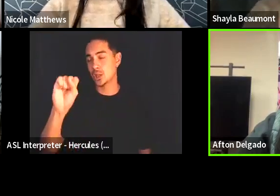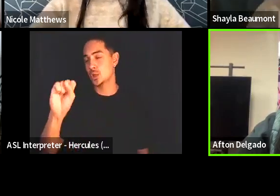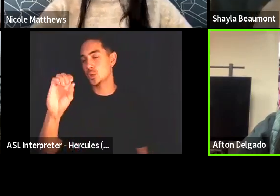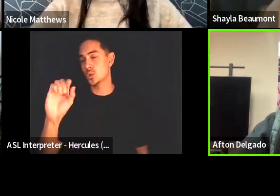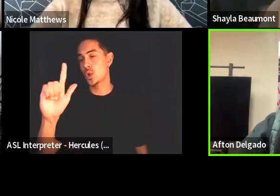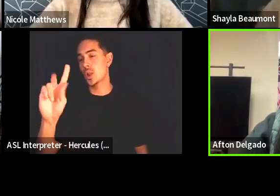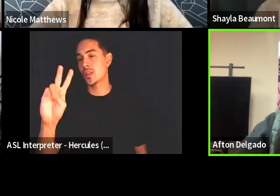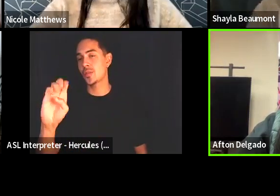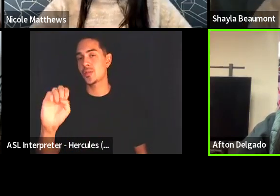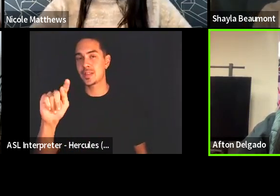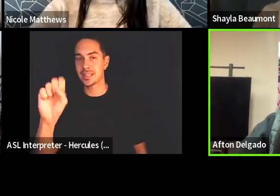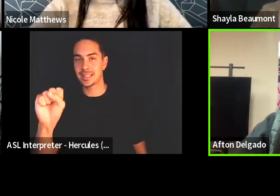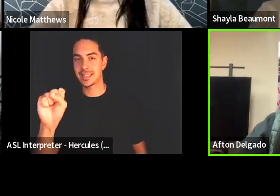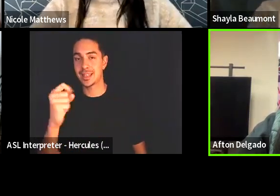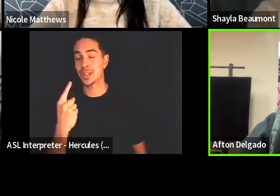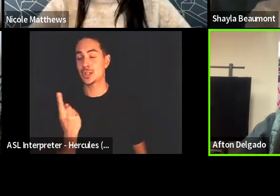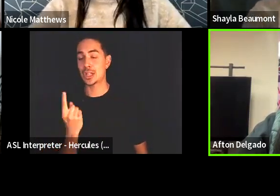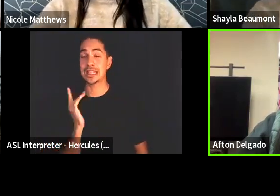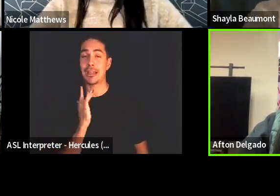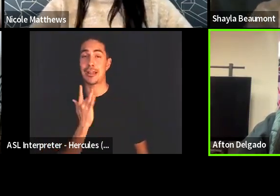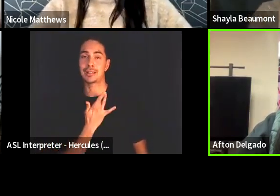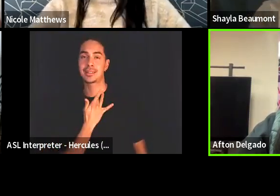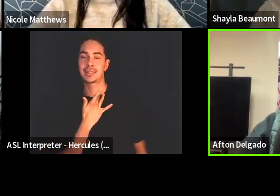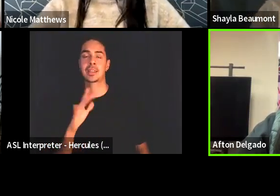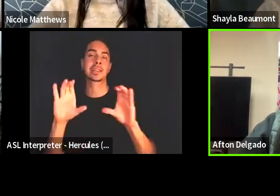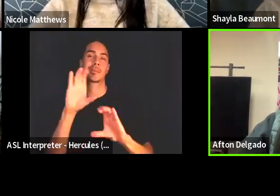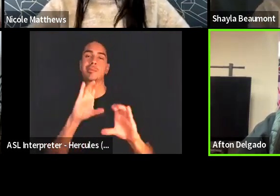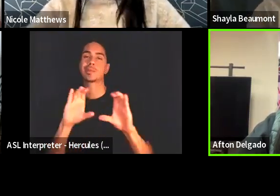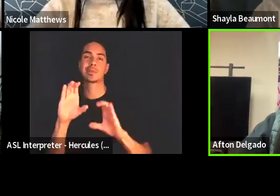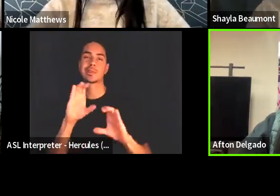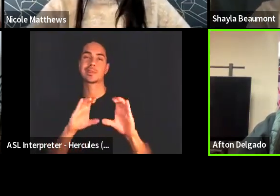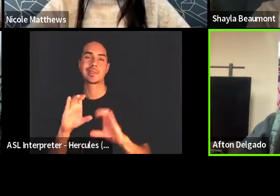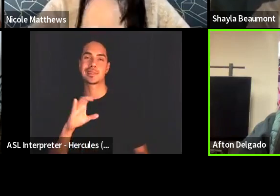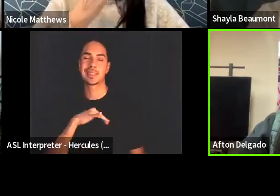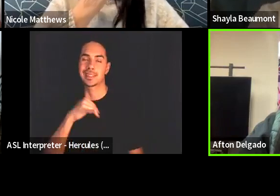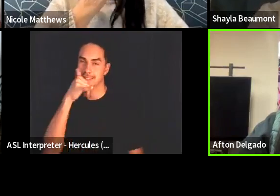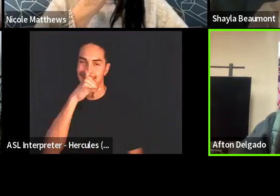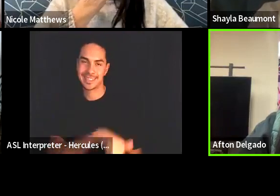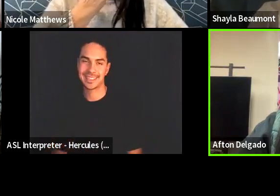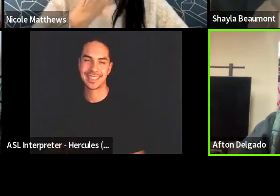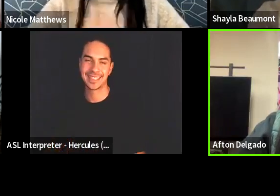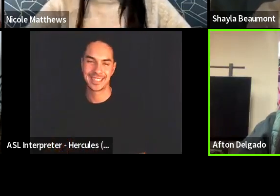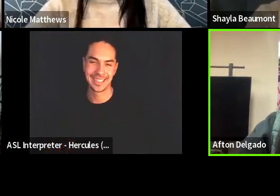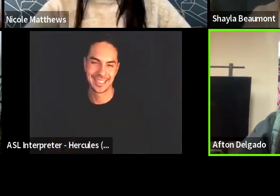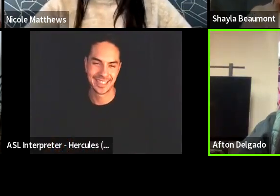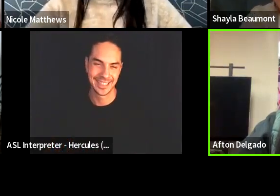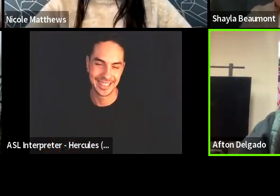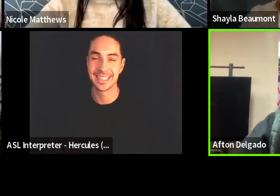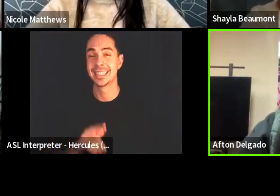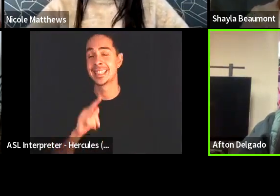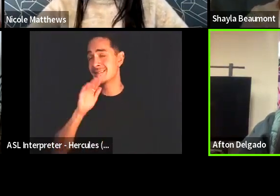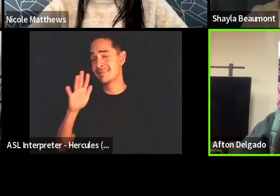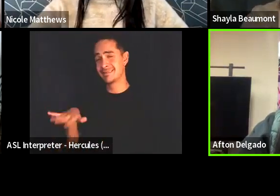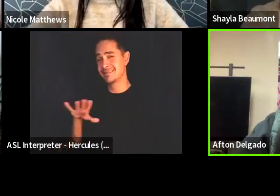kidding. Just toxic. Ick Einstein over here, Bill Nye on the call. Just